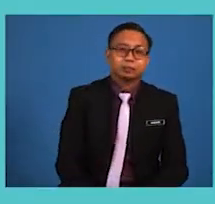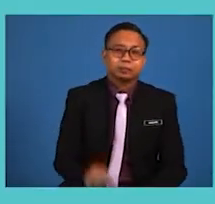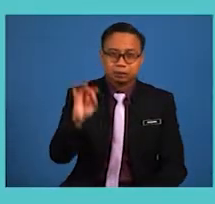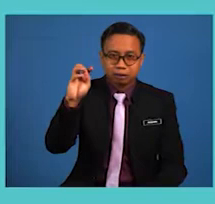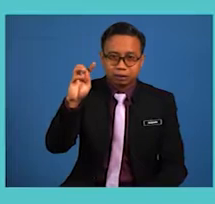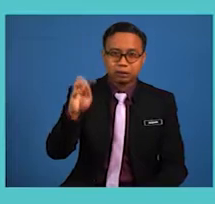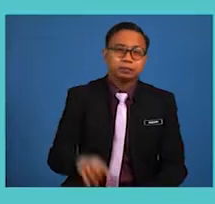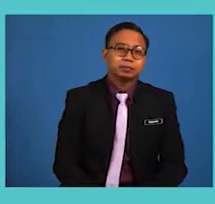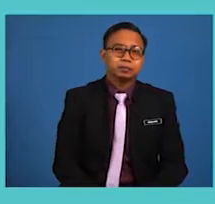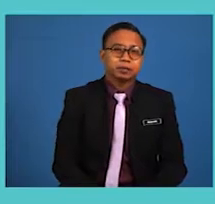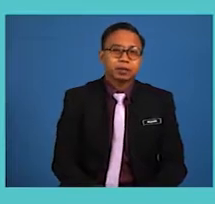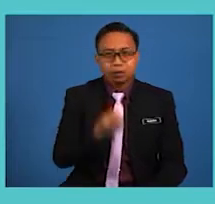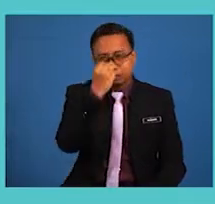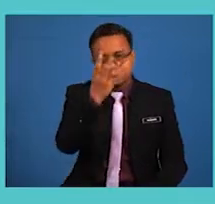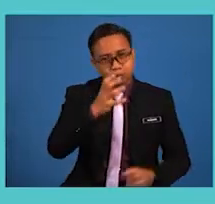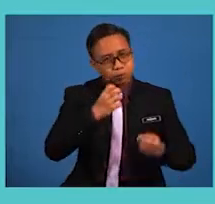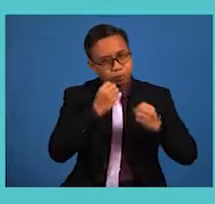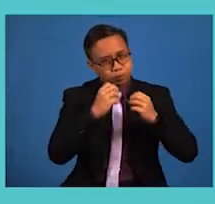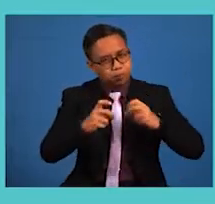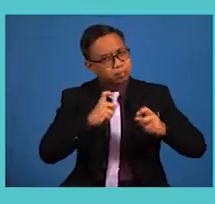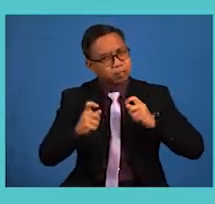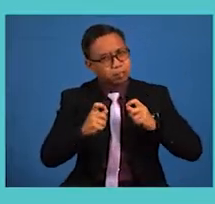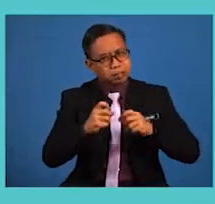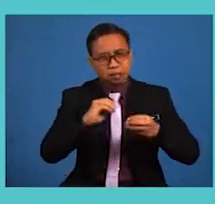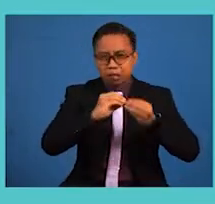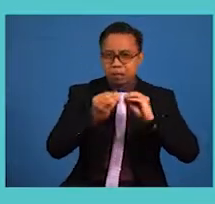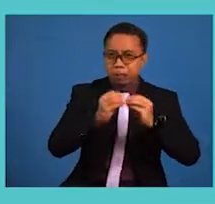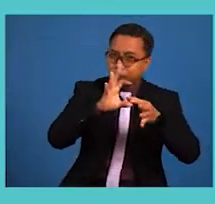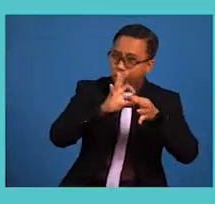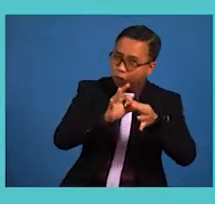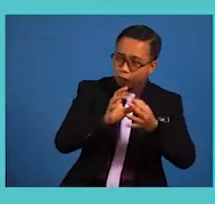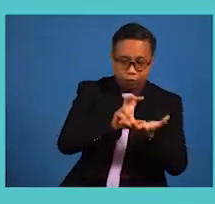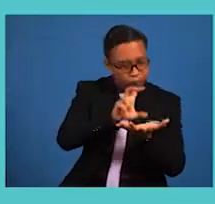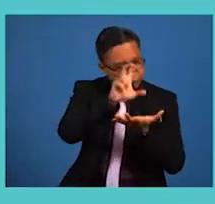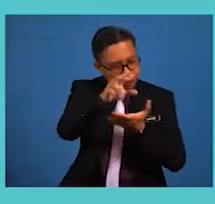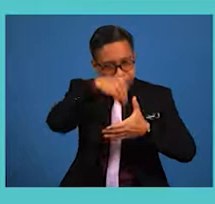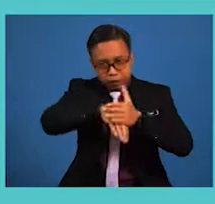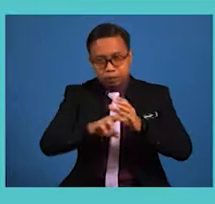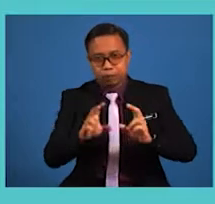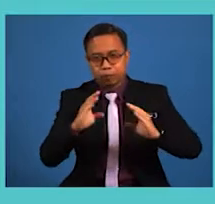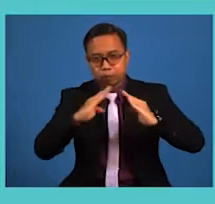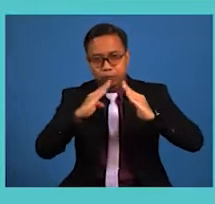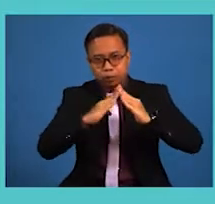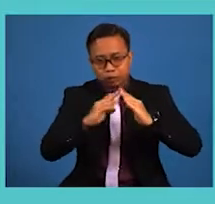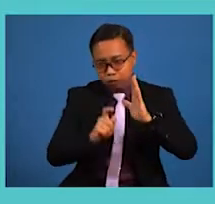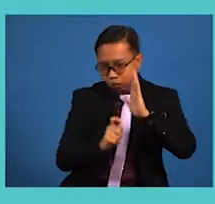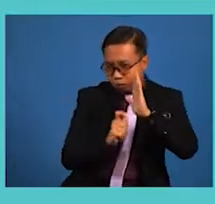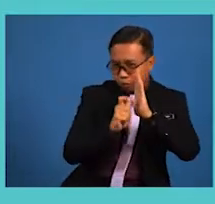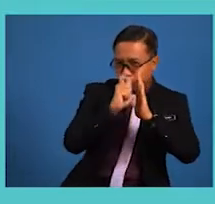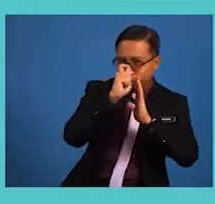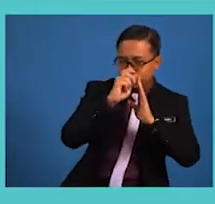You can explain it by saying, the number of investors in properties increased